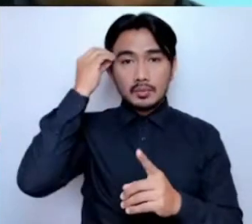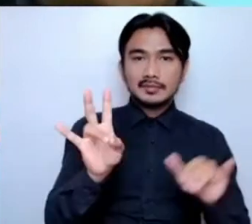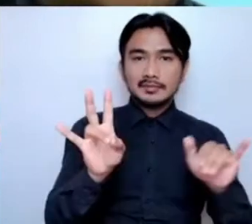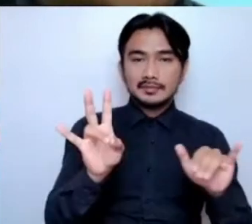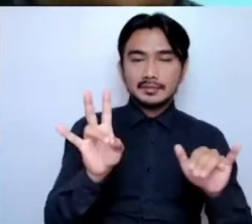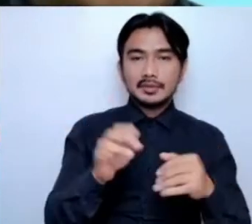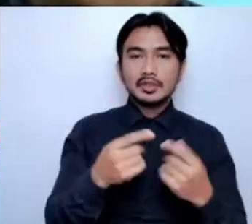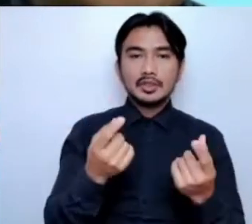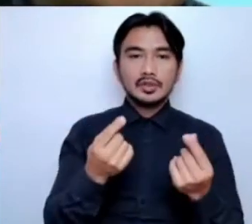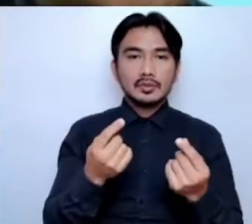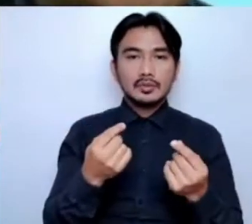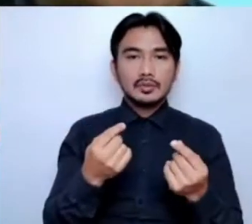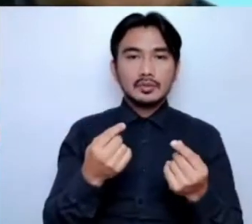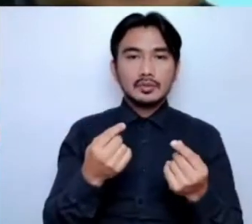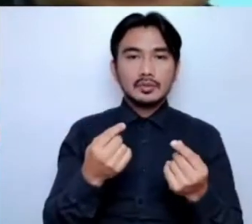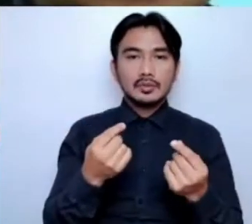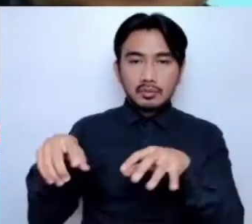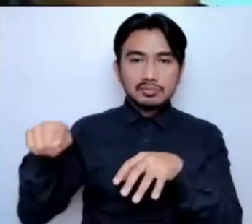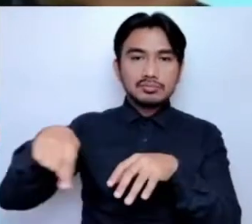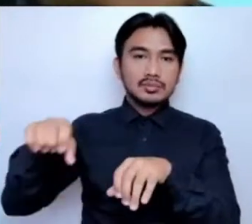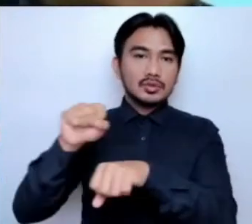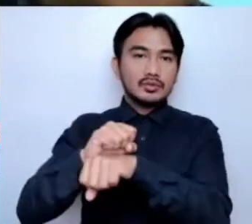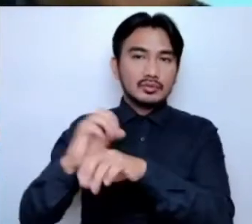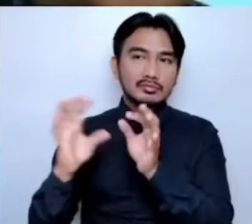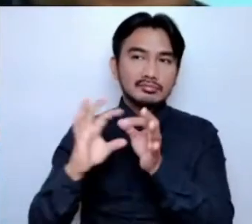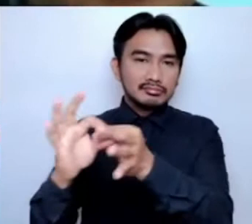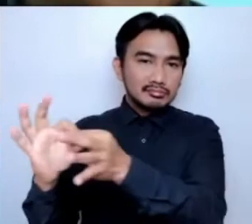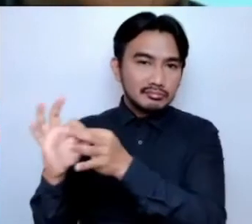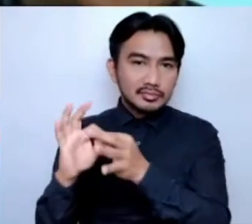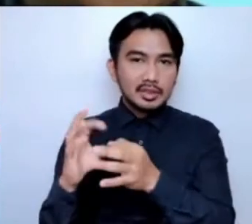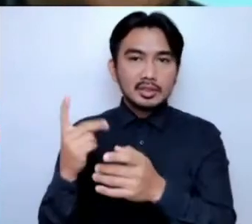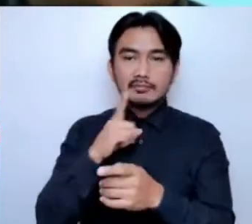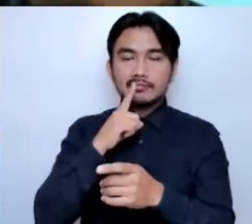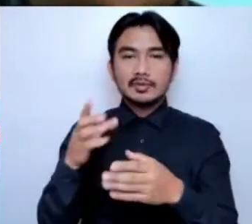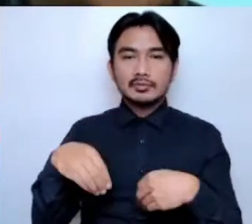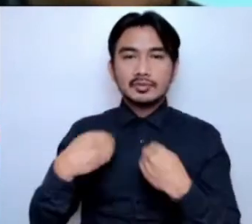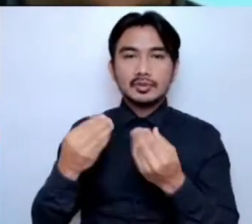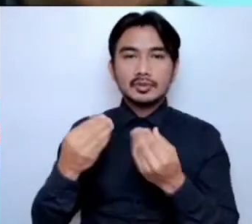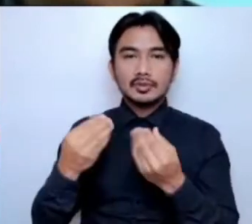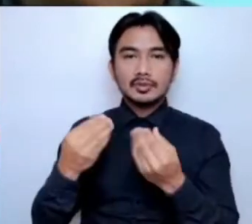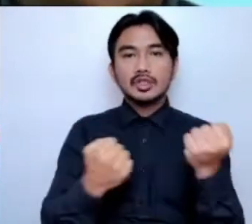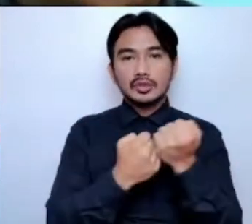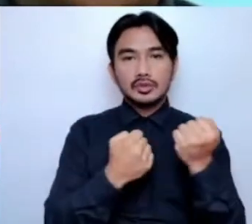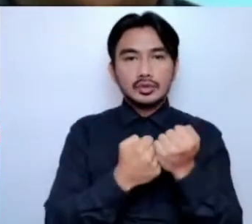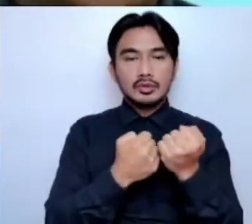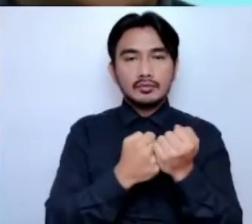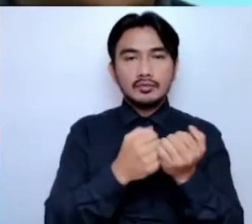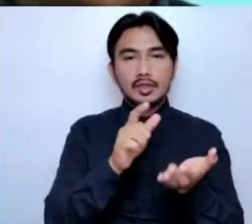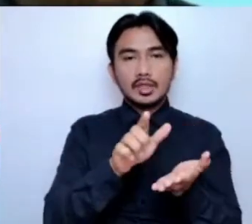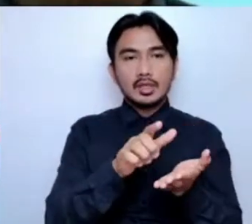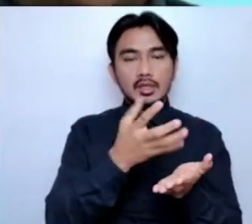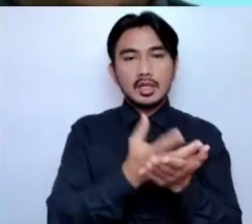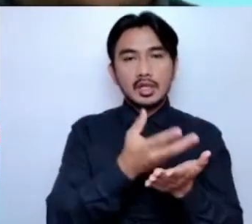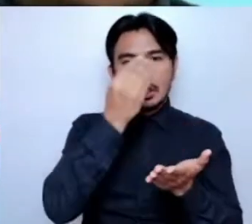with colleagues to share successful strategies that sustain supportive learning environments that nurture and inspire